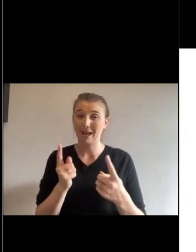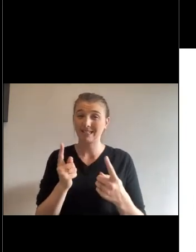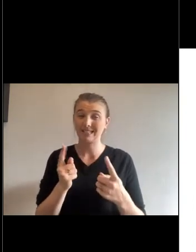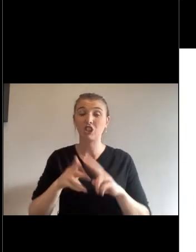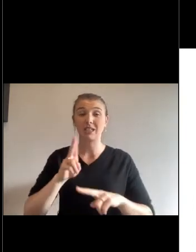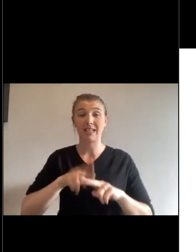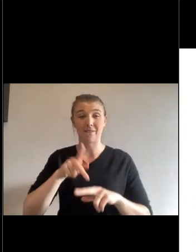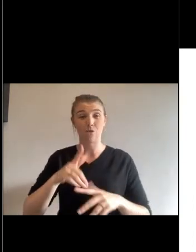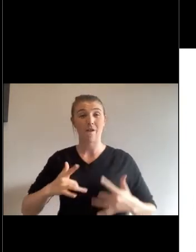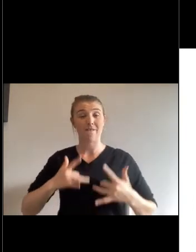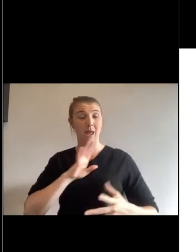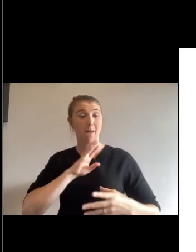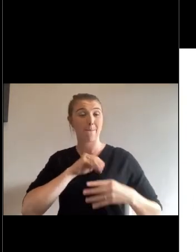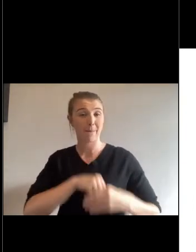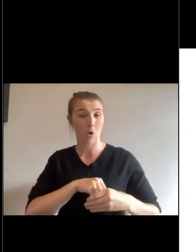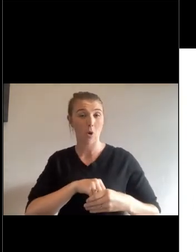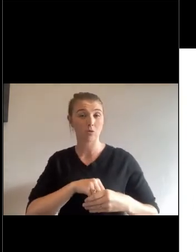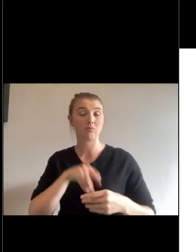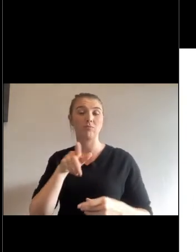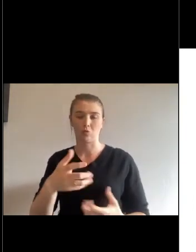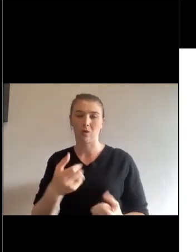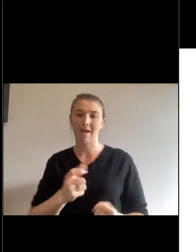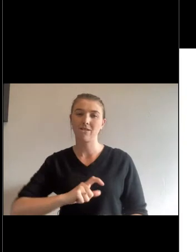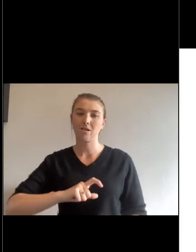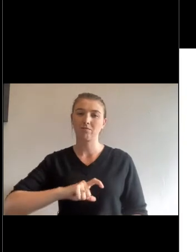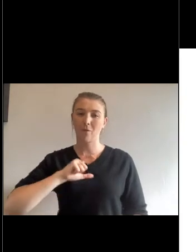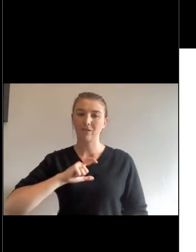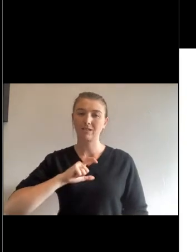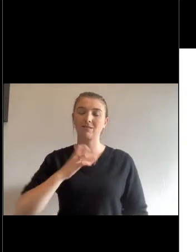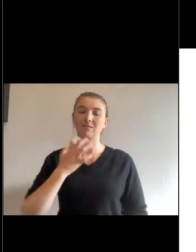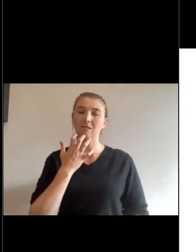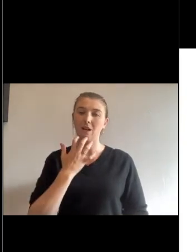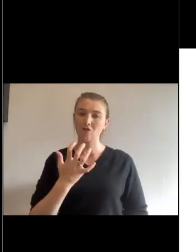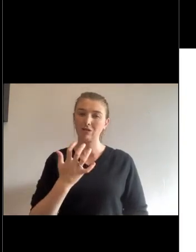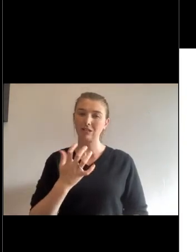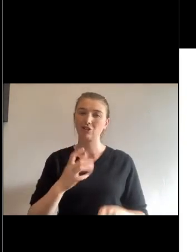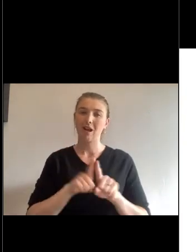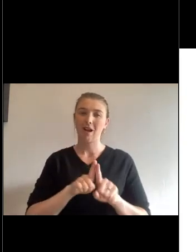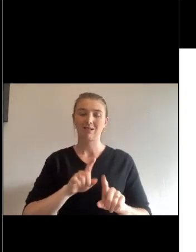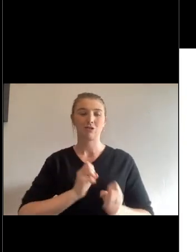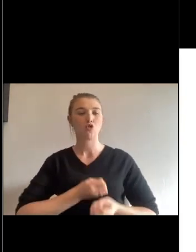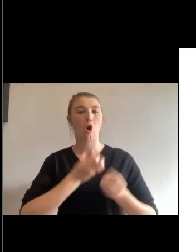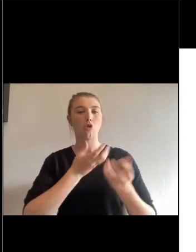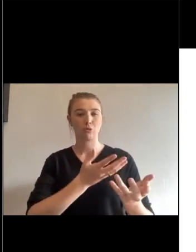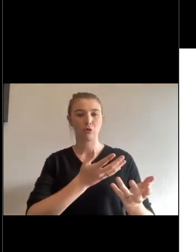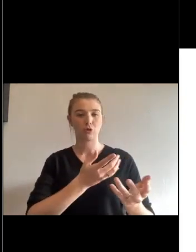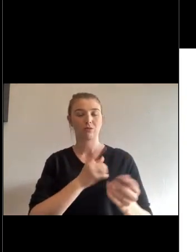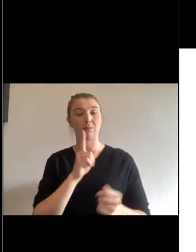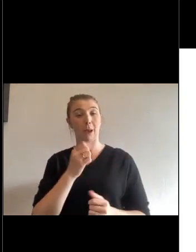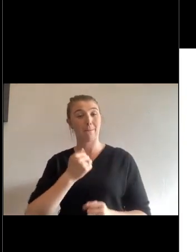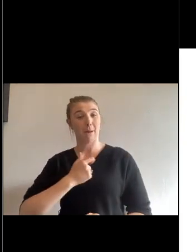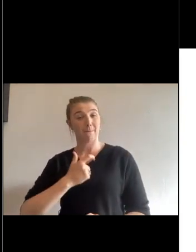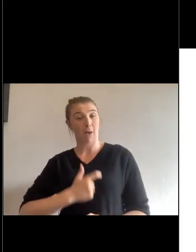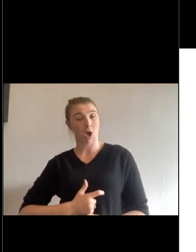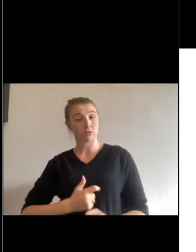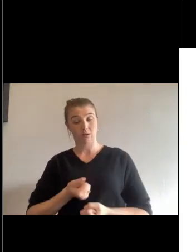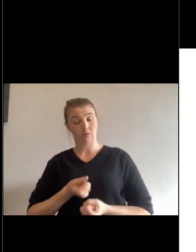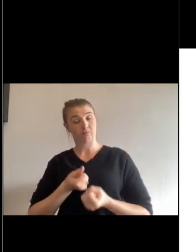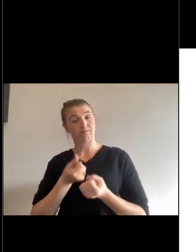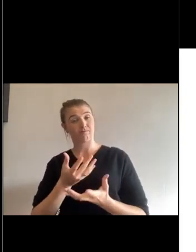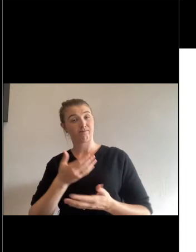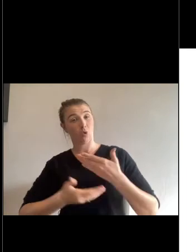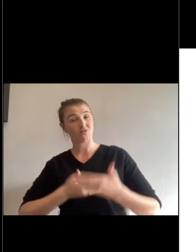courage, the confidence, and the contribution. But my personal story is about accepting the situation that you're in. I'm